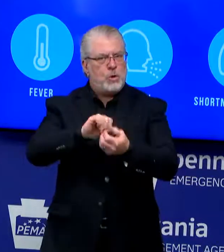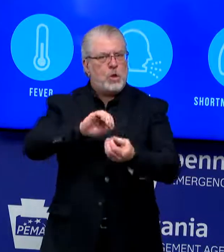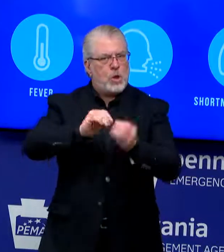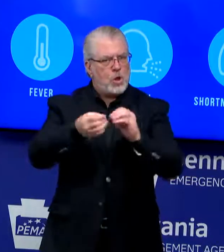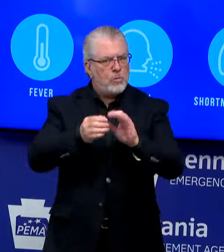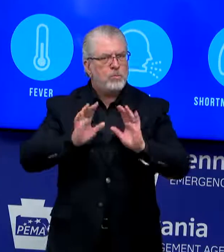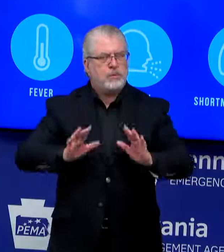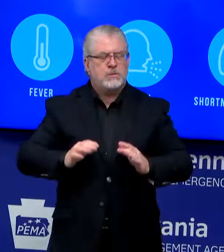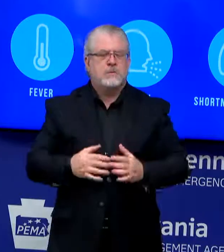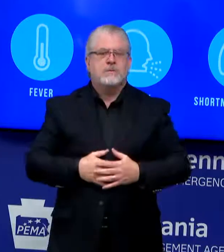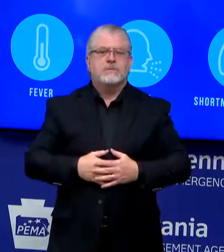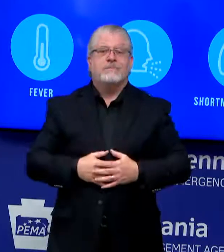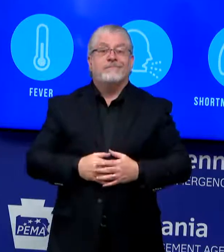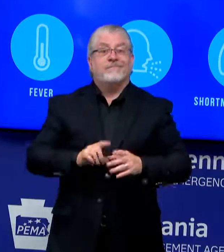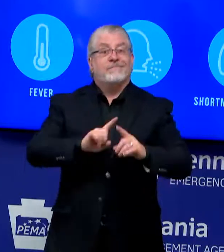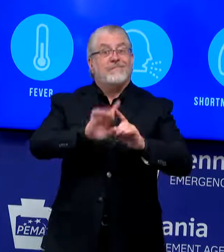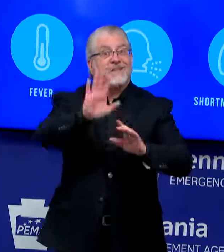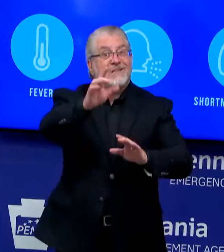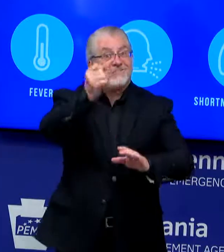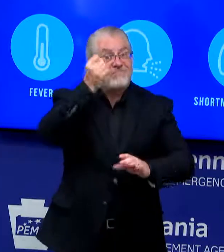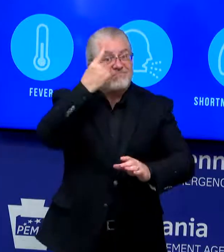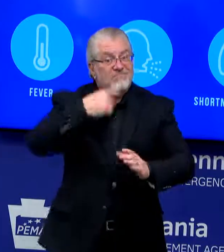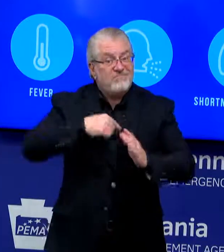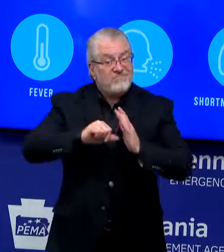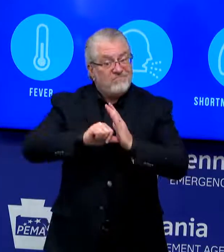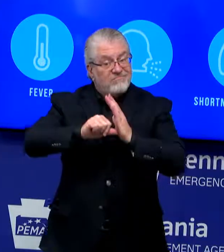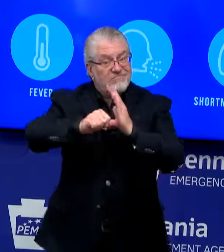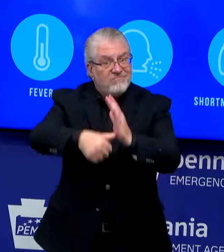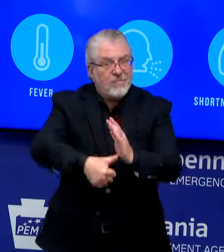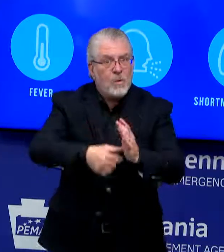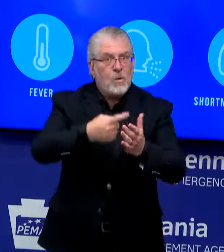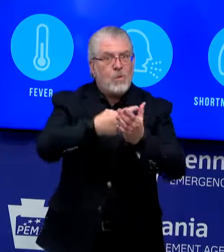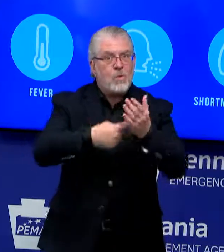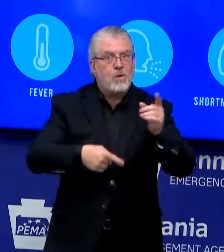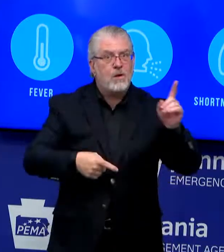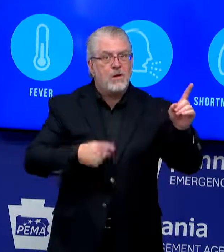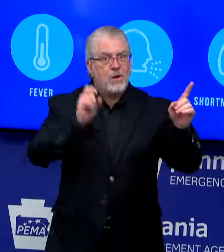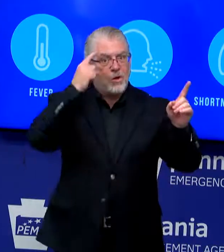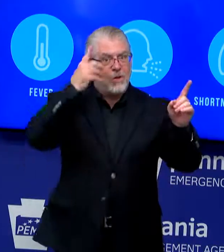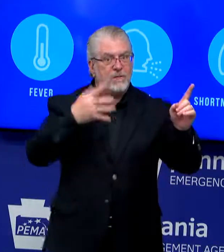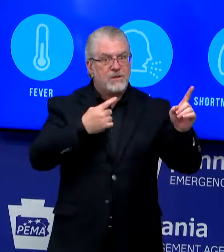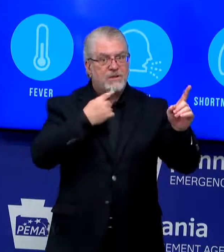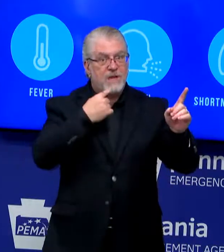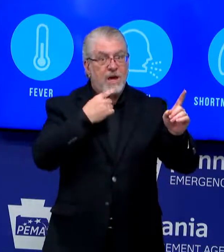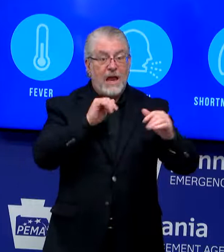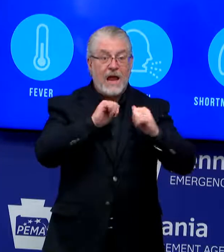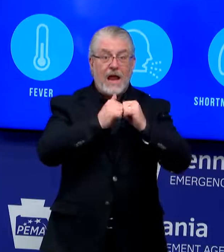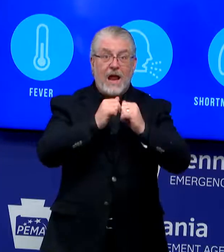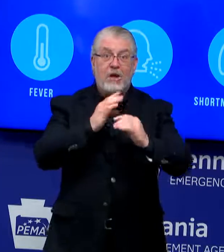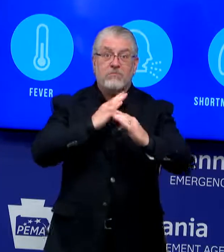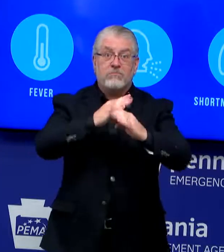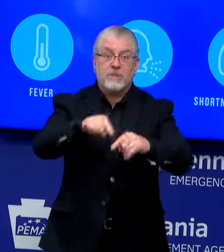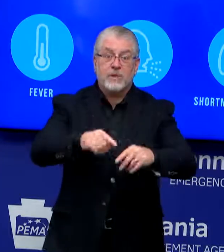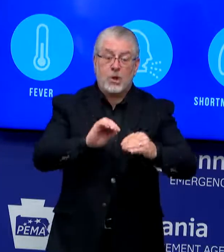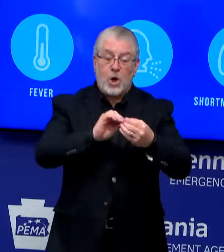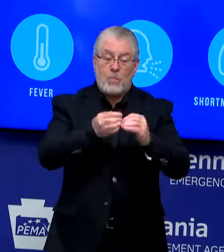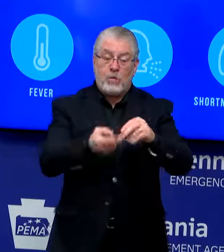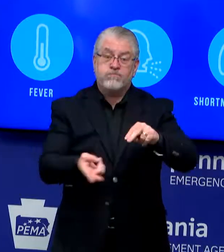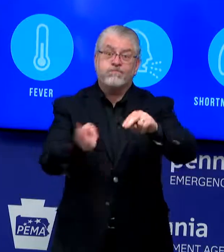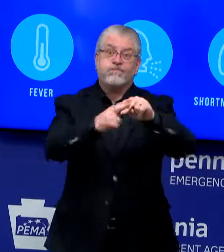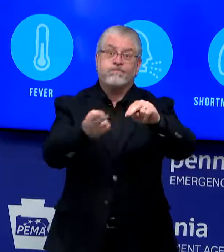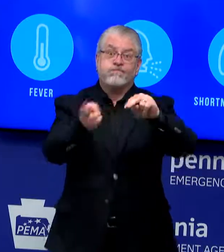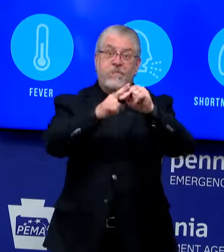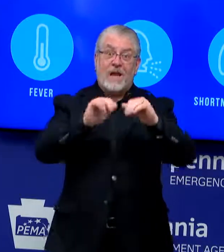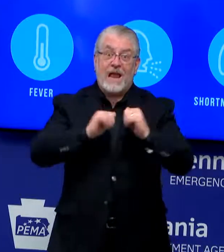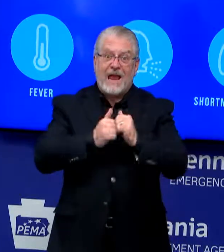surge from becoming high enough that it could overwhelm any healthcare system. And the way to do that is the social distancing